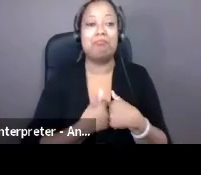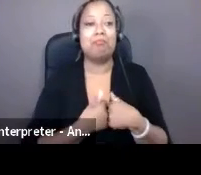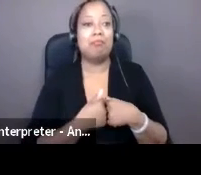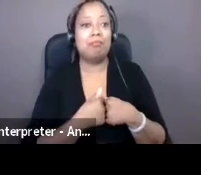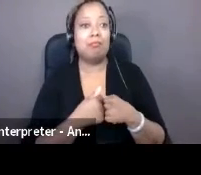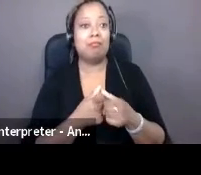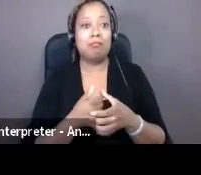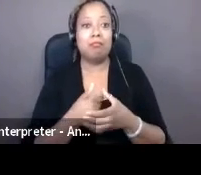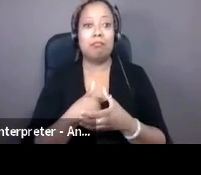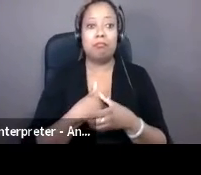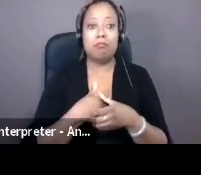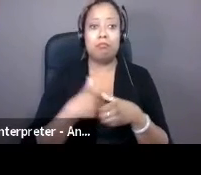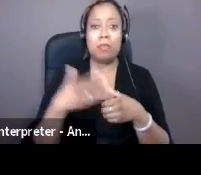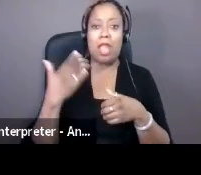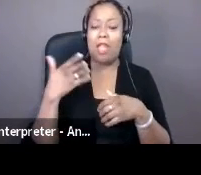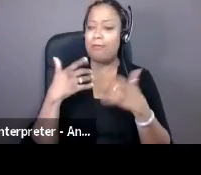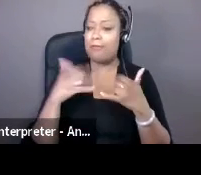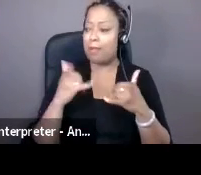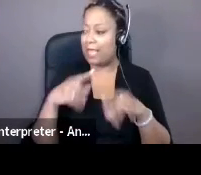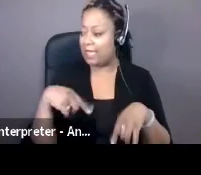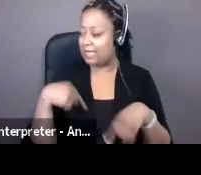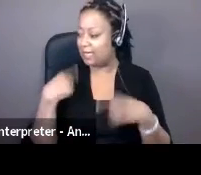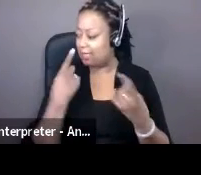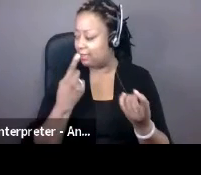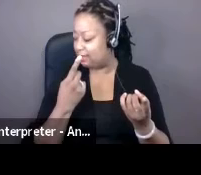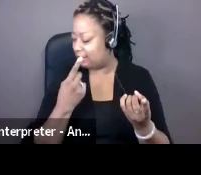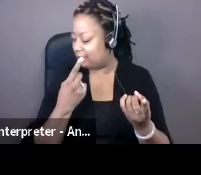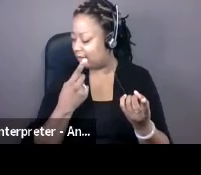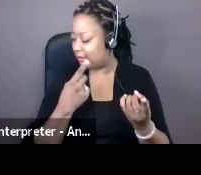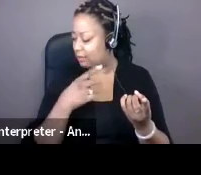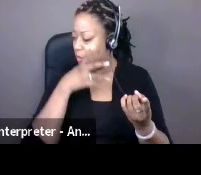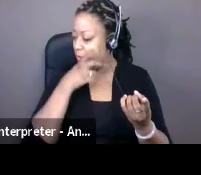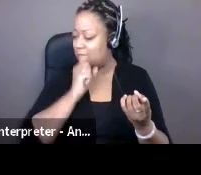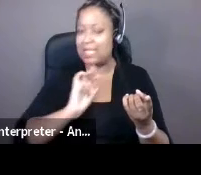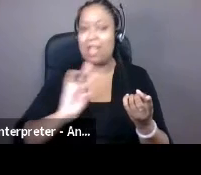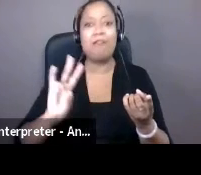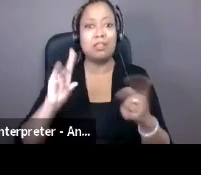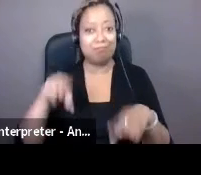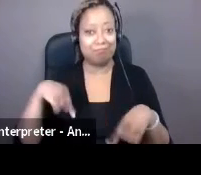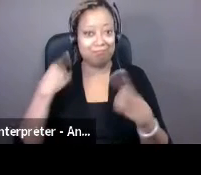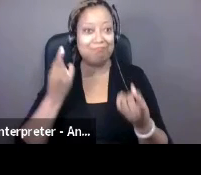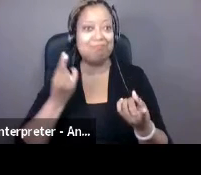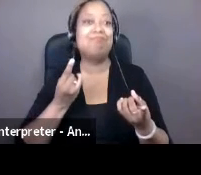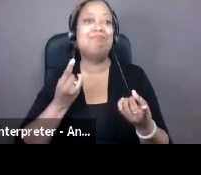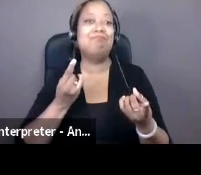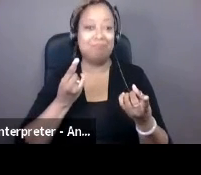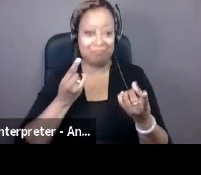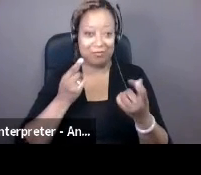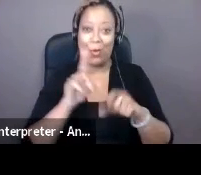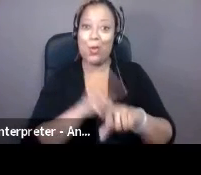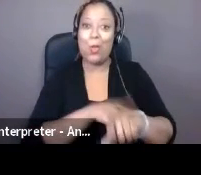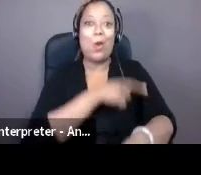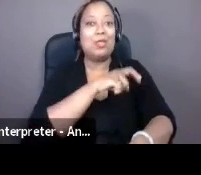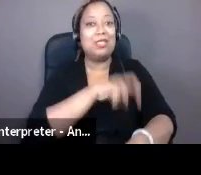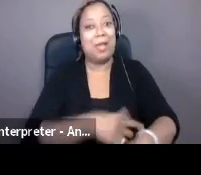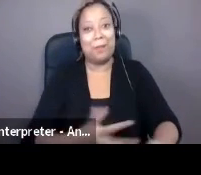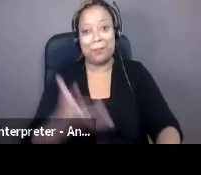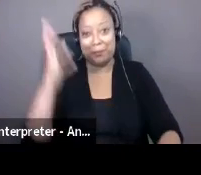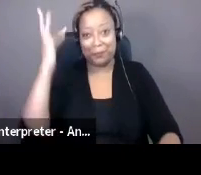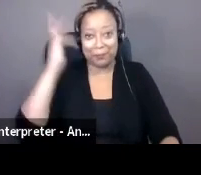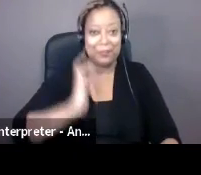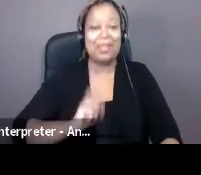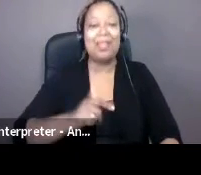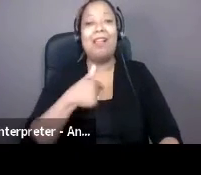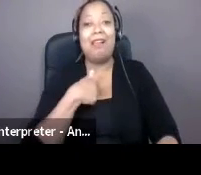I play since I think I'm 7 years old, so it's a long time ago. And I